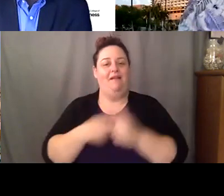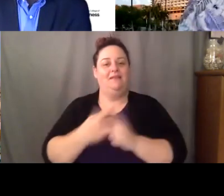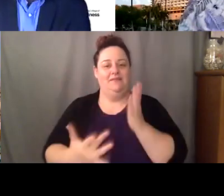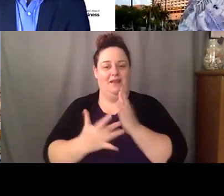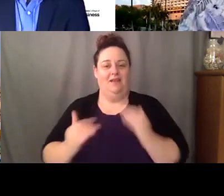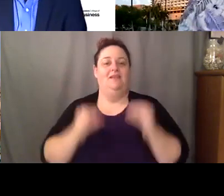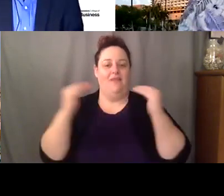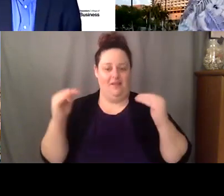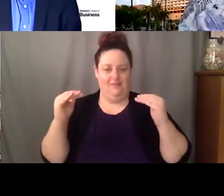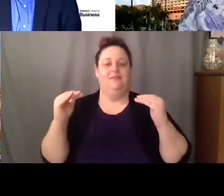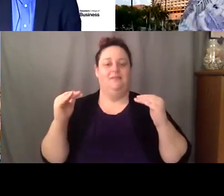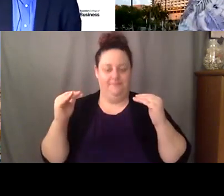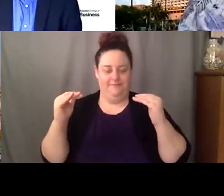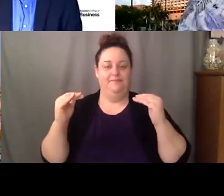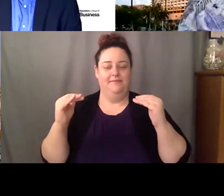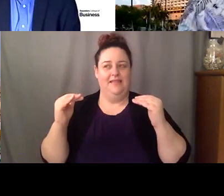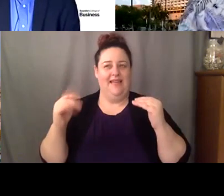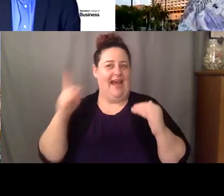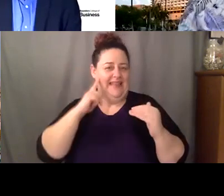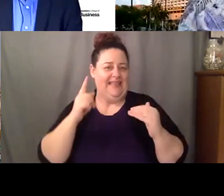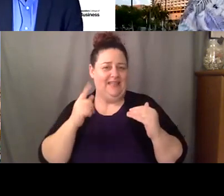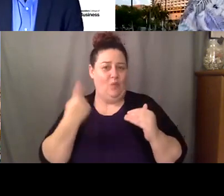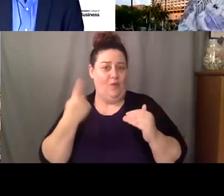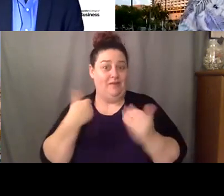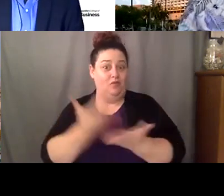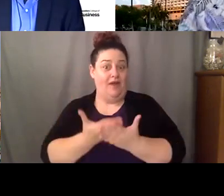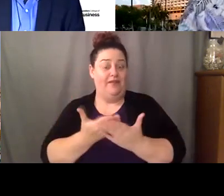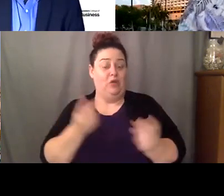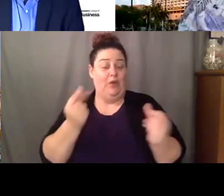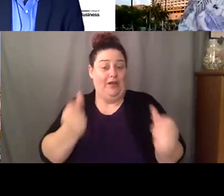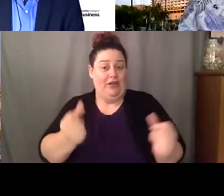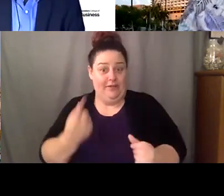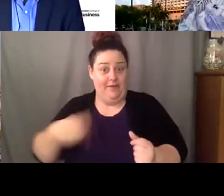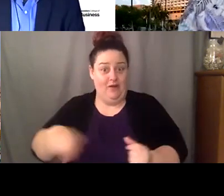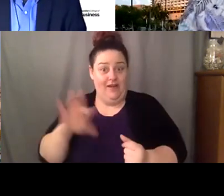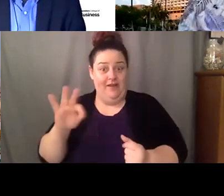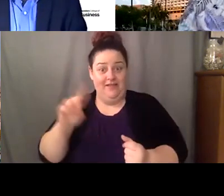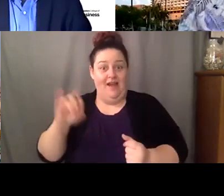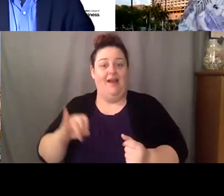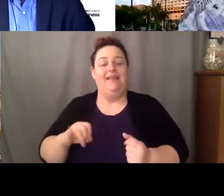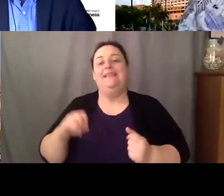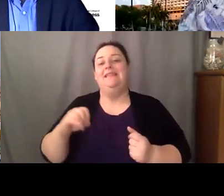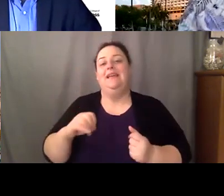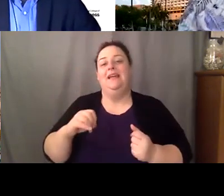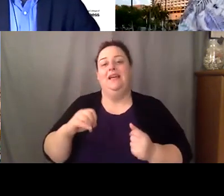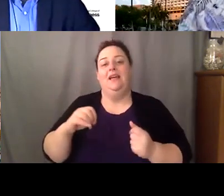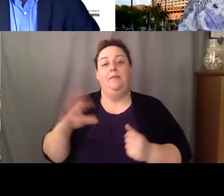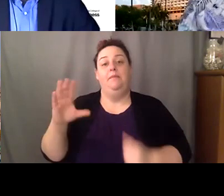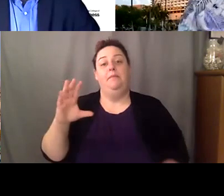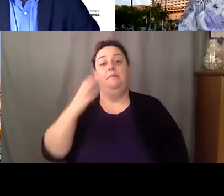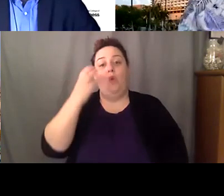is the big one that it's coming a bit faster than the RFIDs and the keyless check-in is the mobile